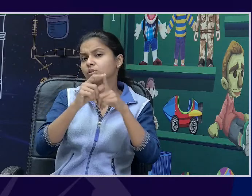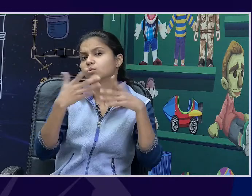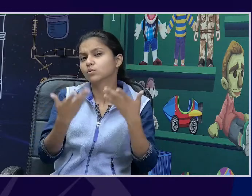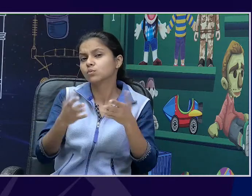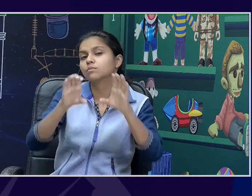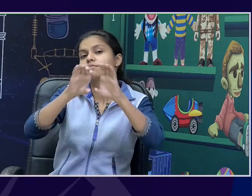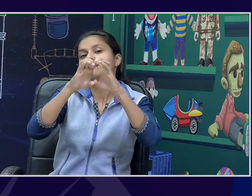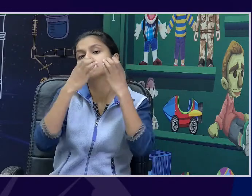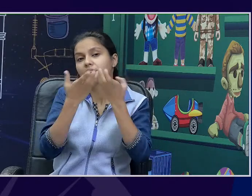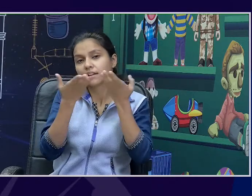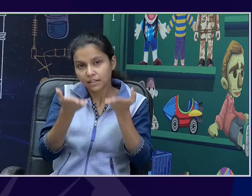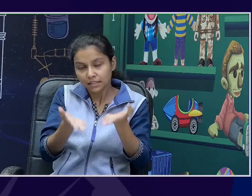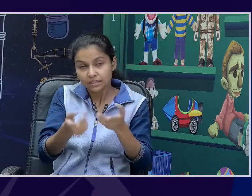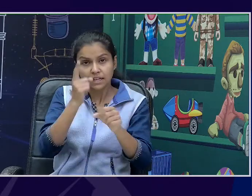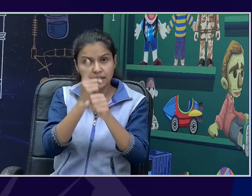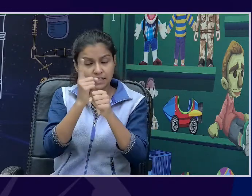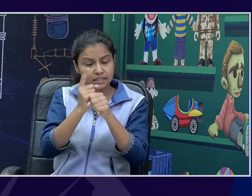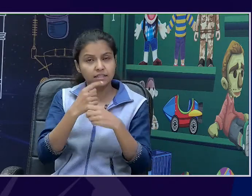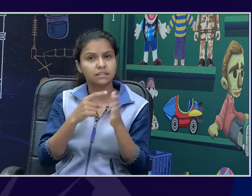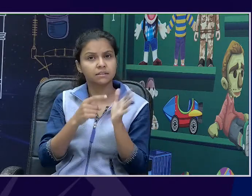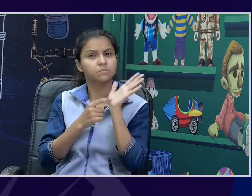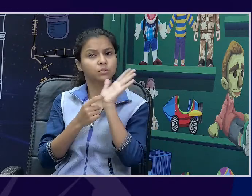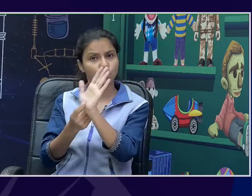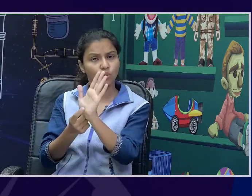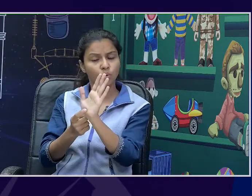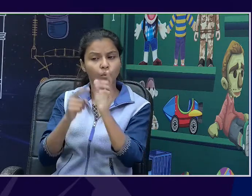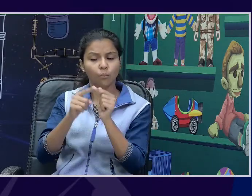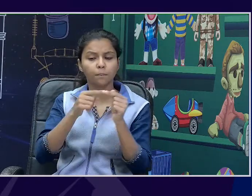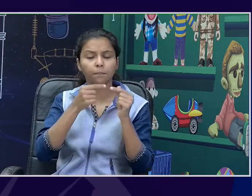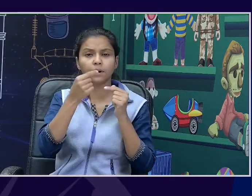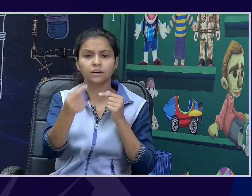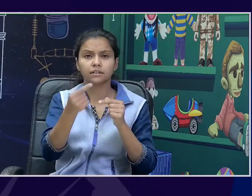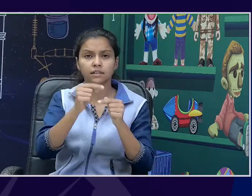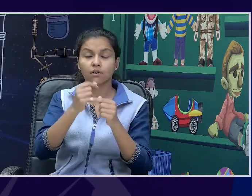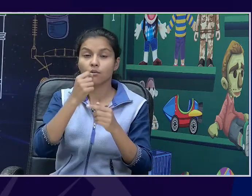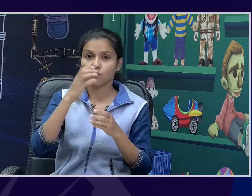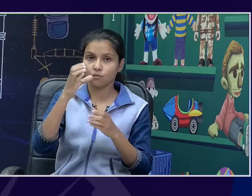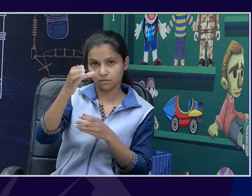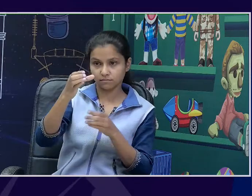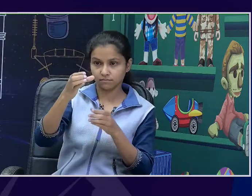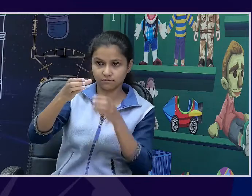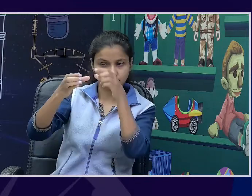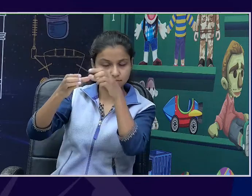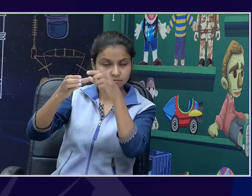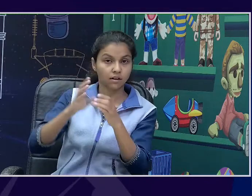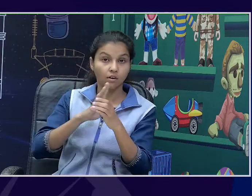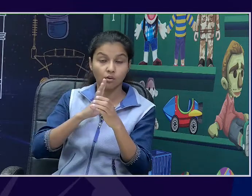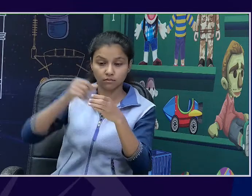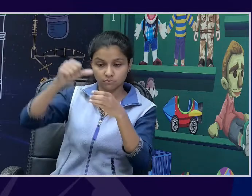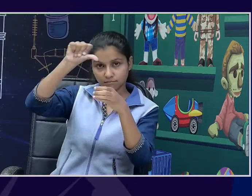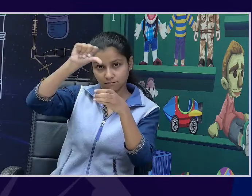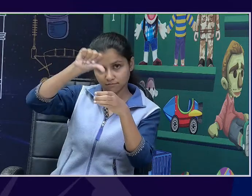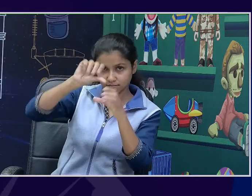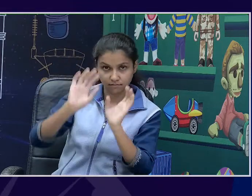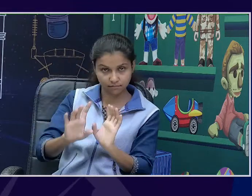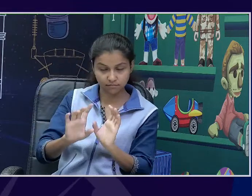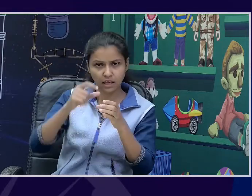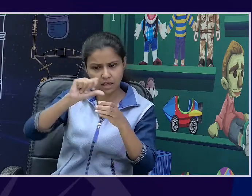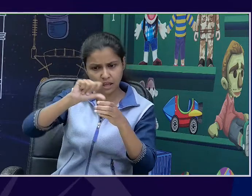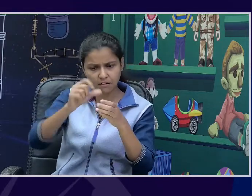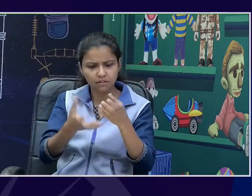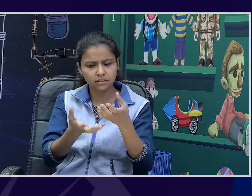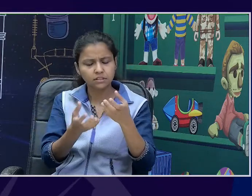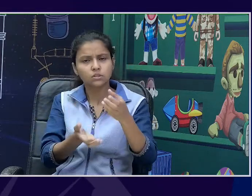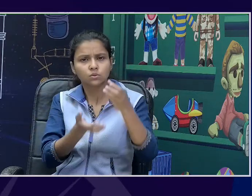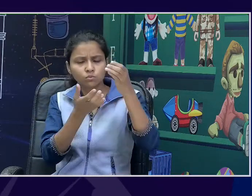a classroom, the teacher can demonstrate by taking a glass of water, and the teacher can take a heavy